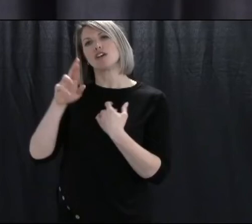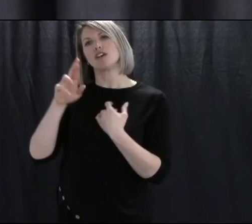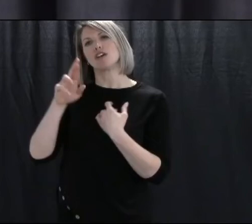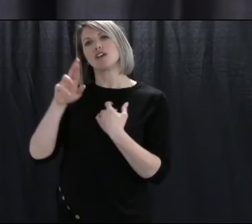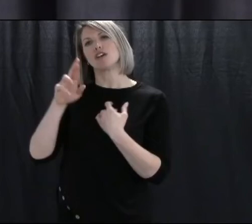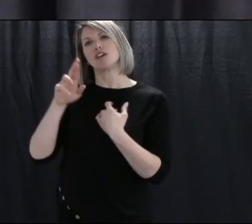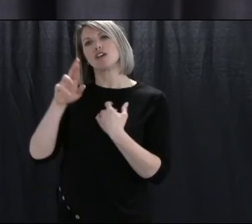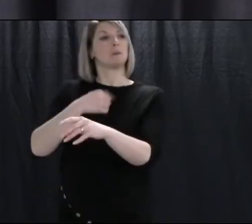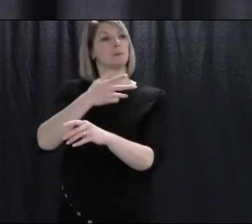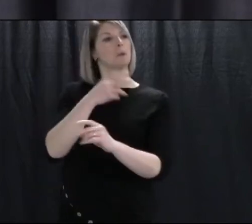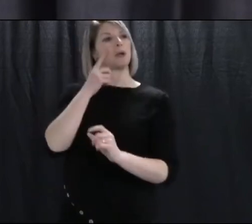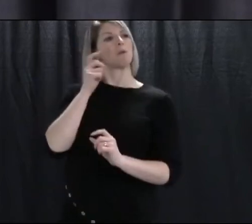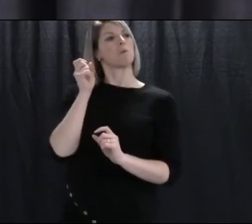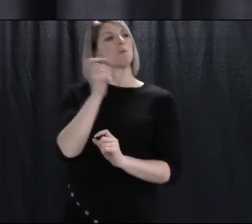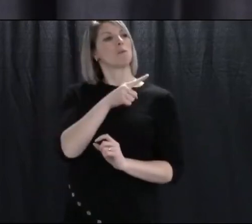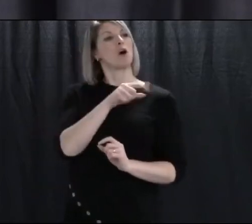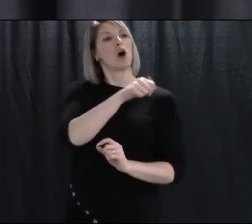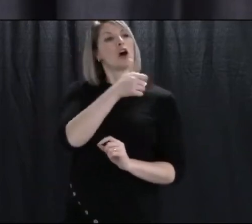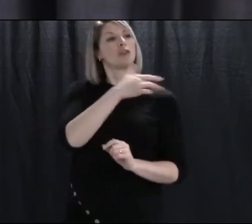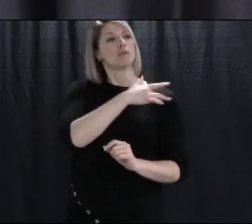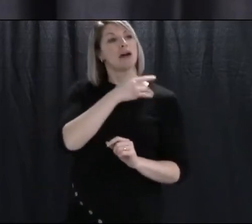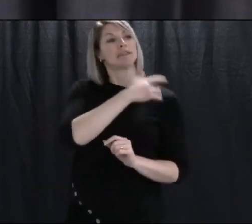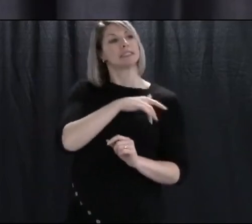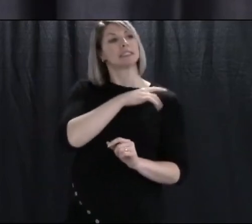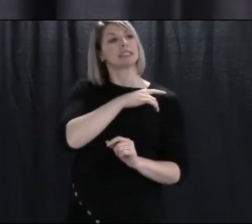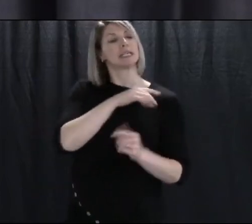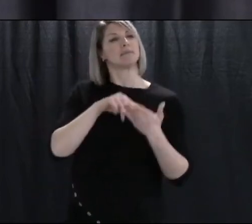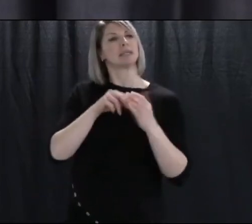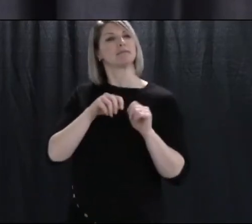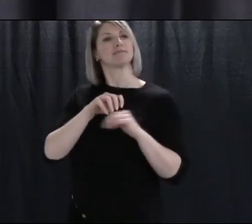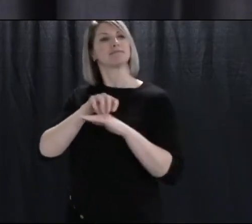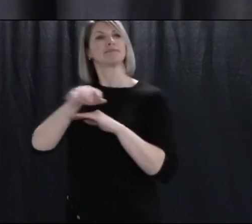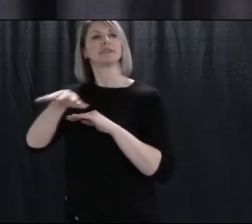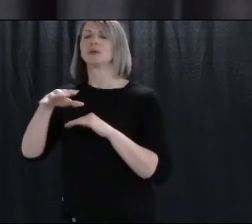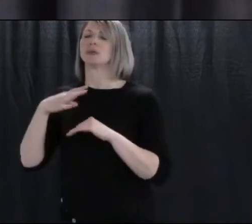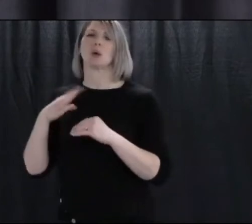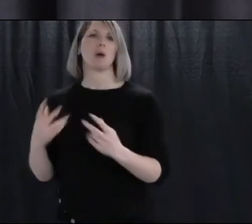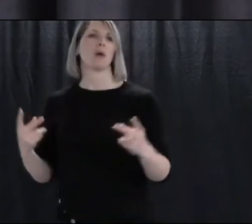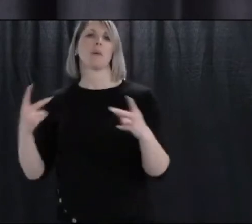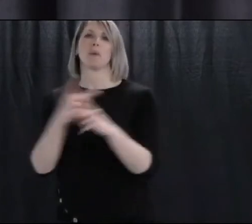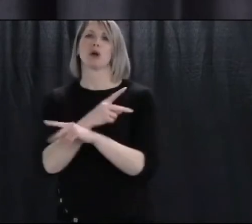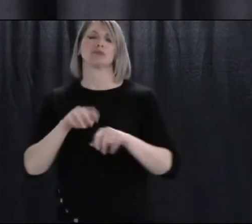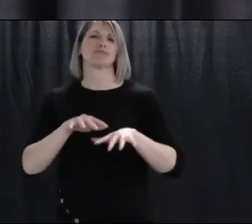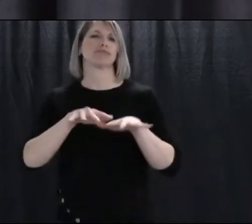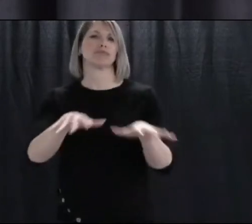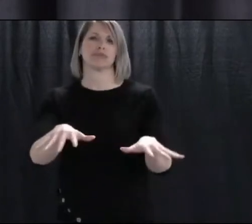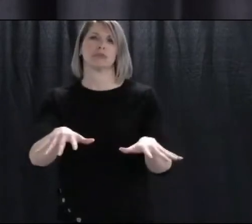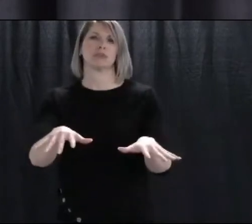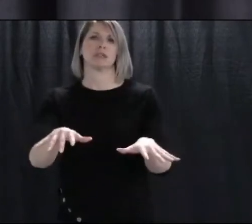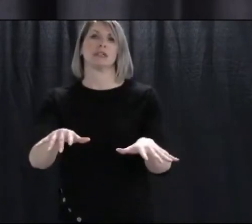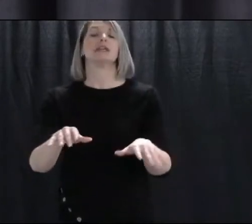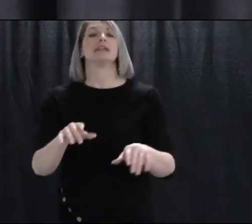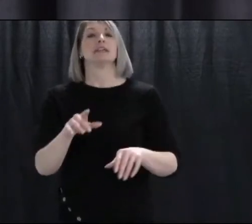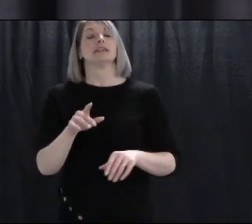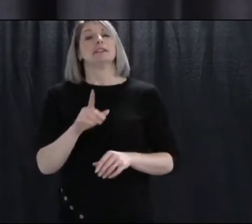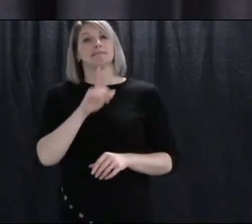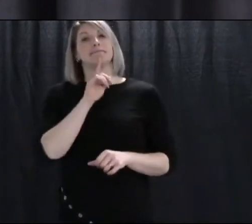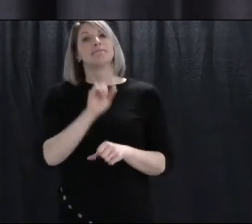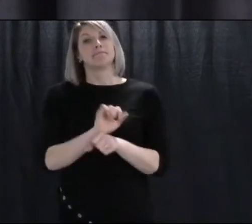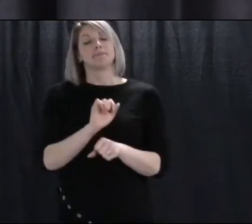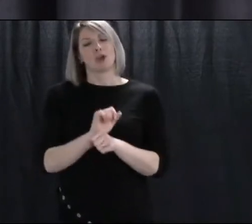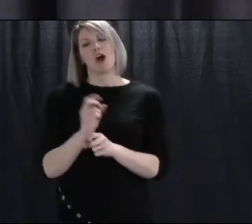other jurisdictions, we're condemned to repeat the problems they've had. And hard as it has been,